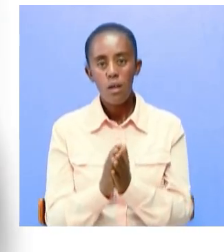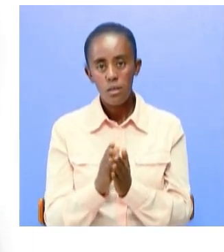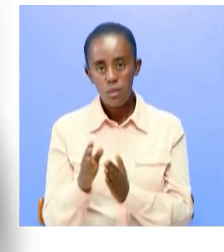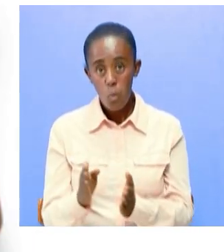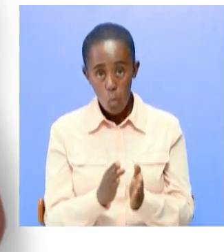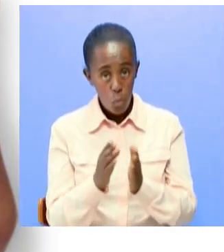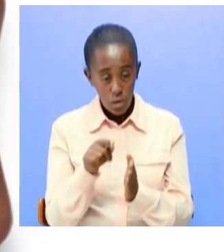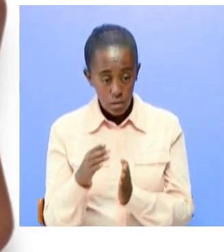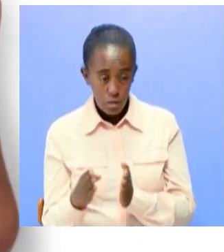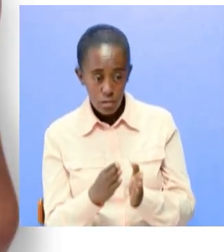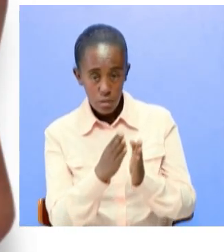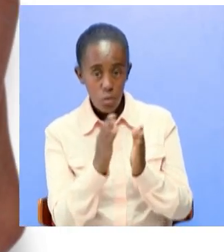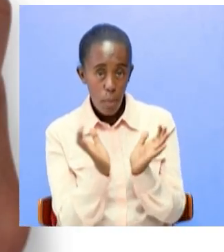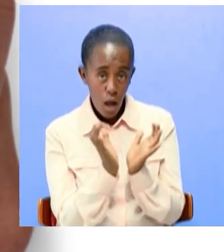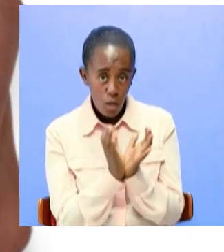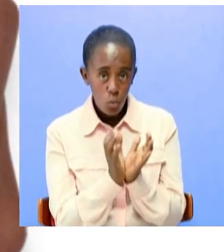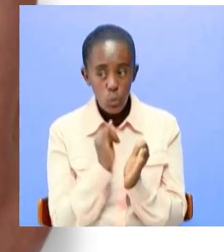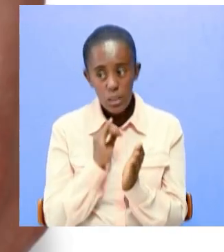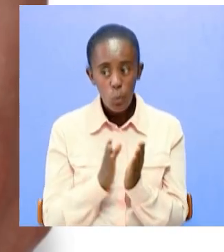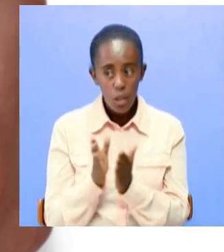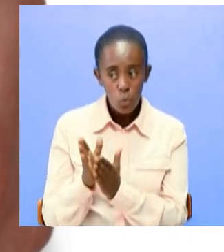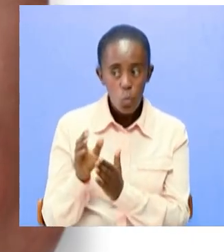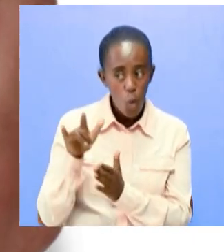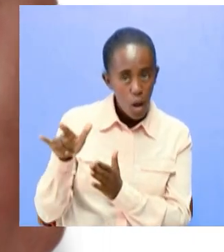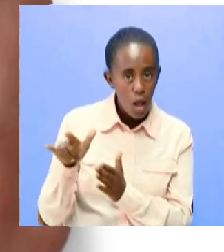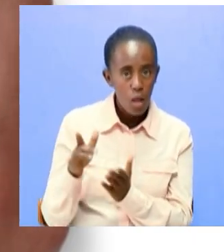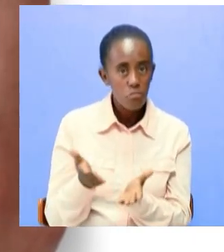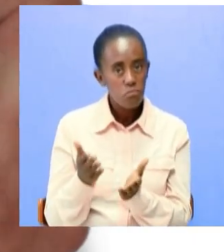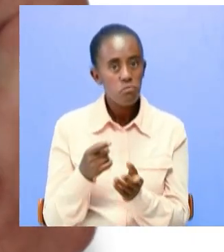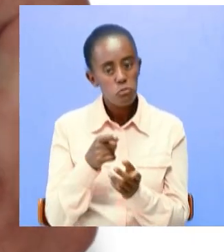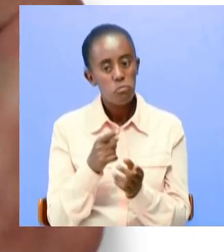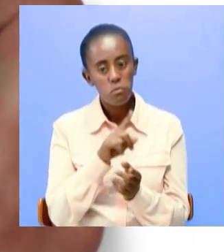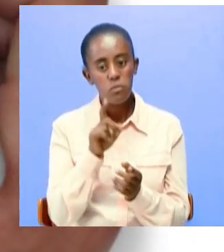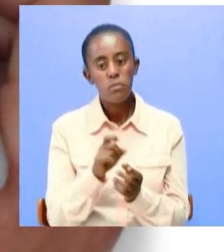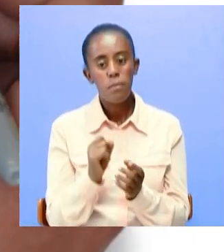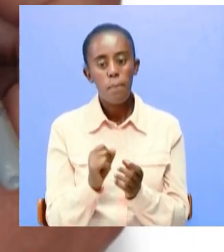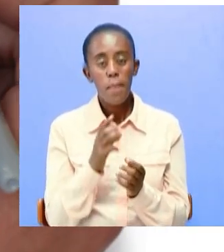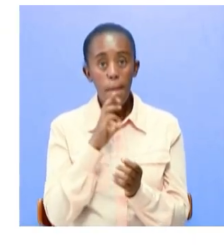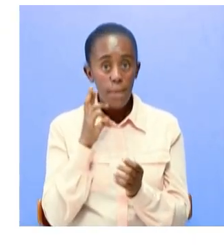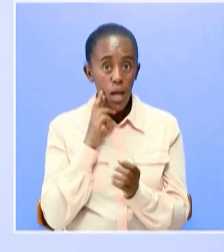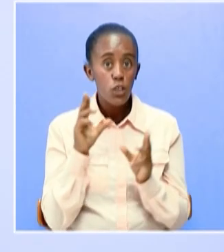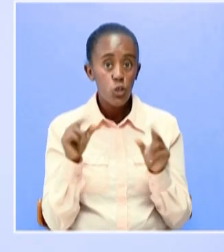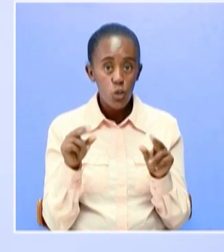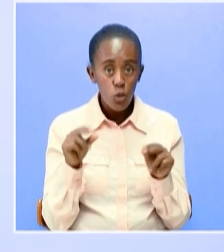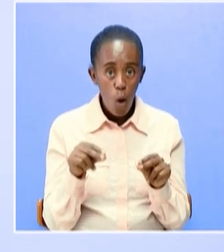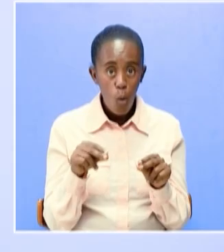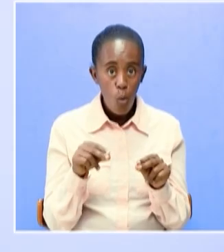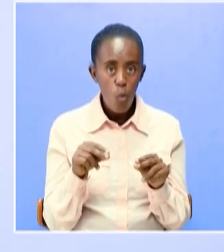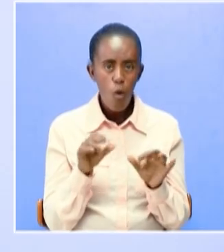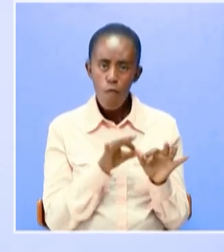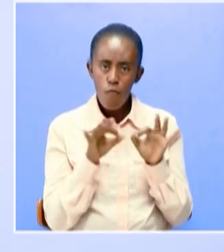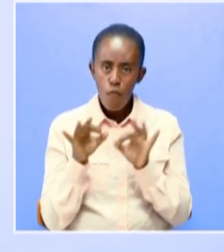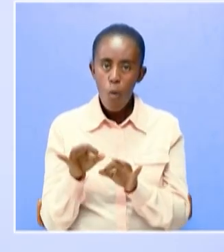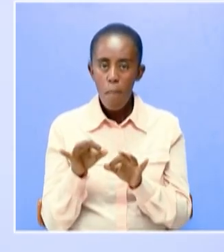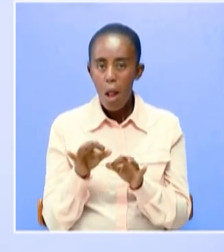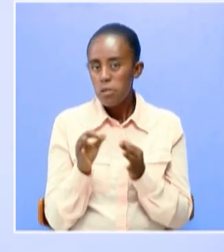to Marcaro? Is the way to Bole? Is possible. In such ways you can ask. Because there is no formal